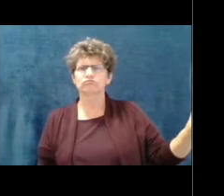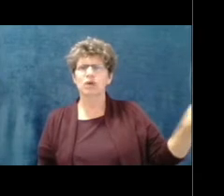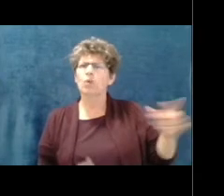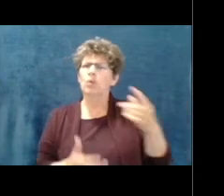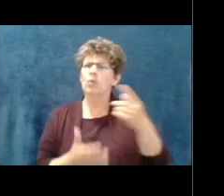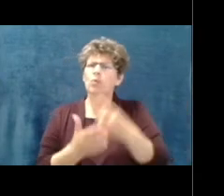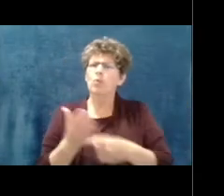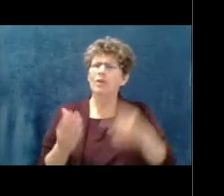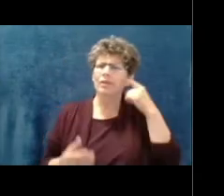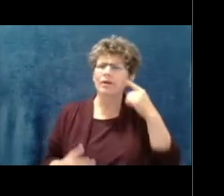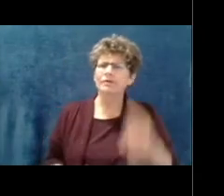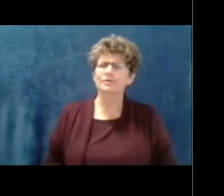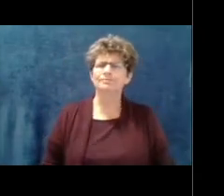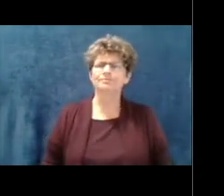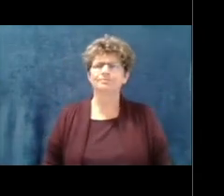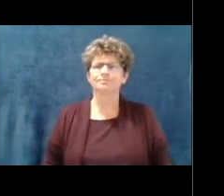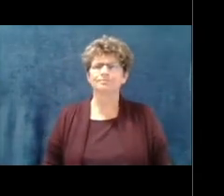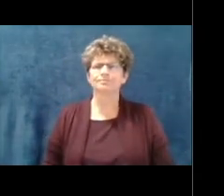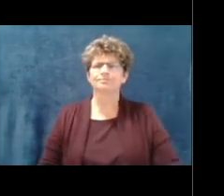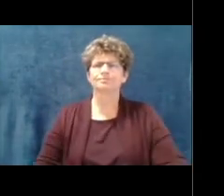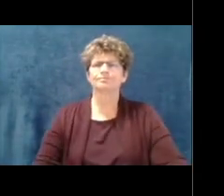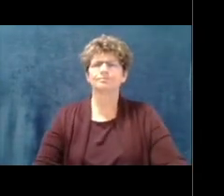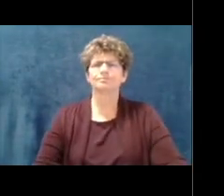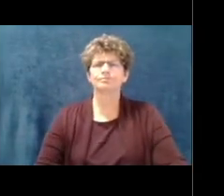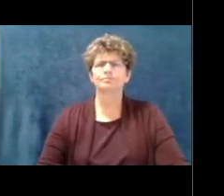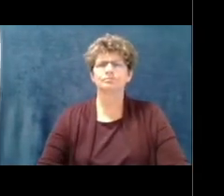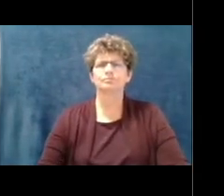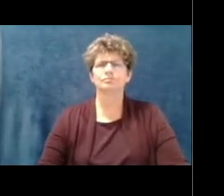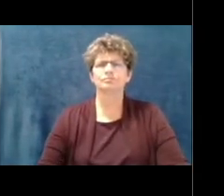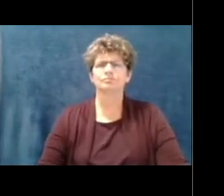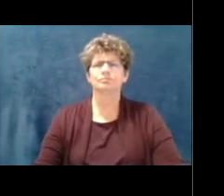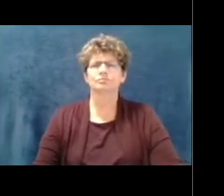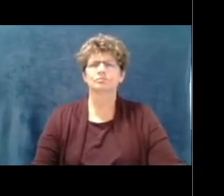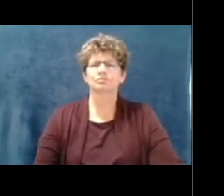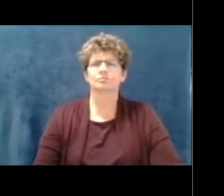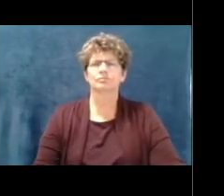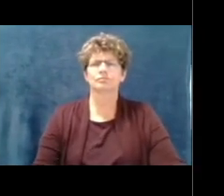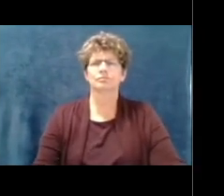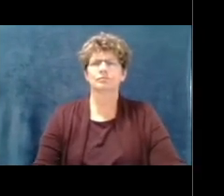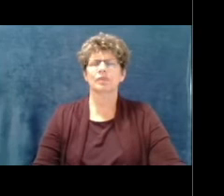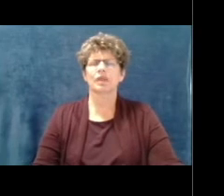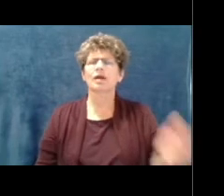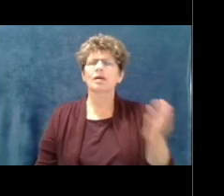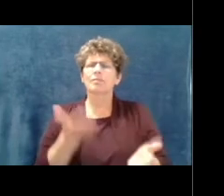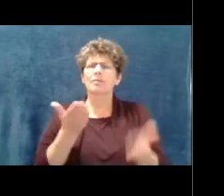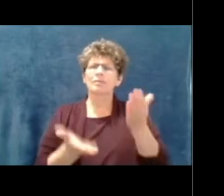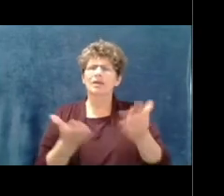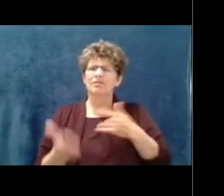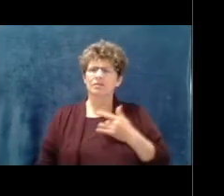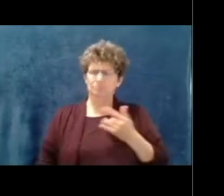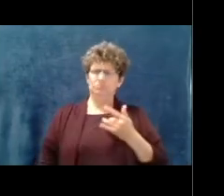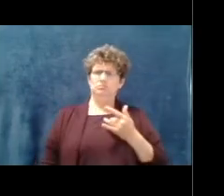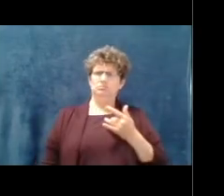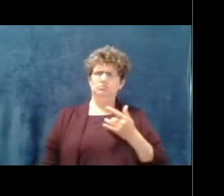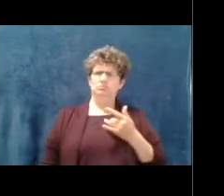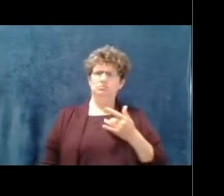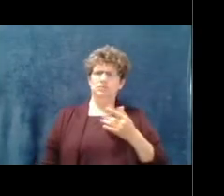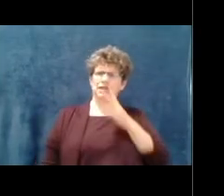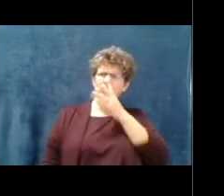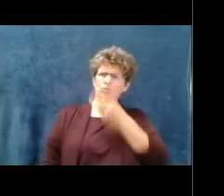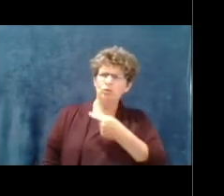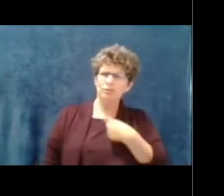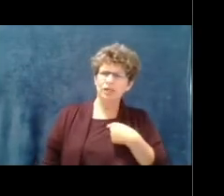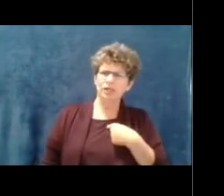You might think to yourself, oh, they just ignored me. Do they not like me? Am I not likable? What's